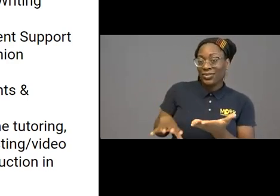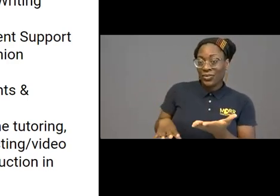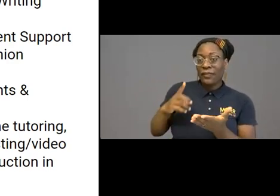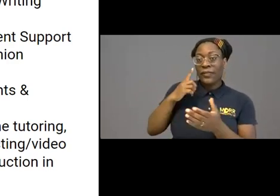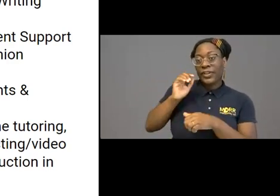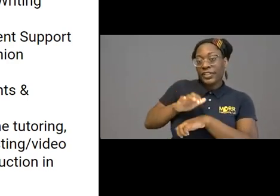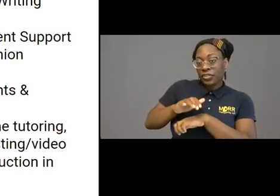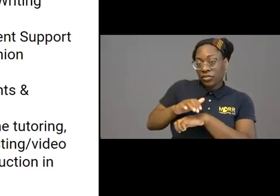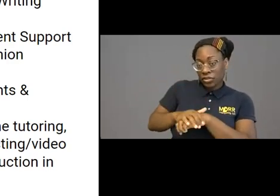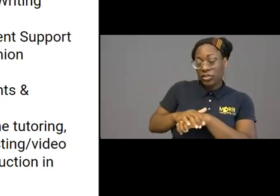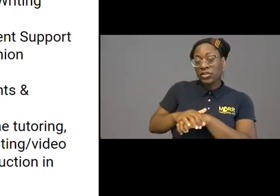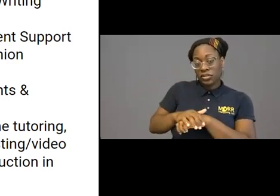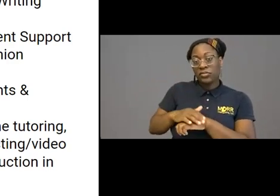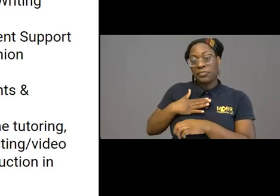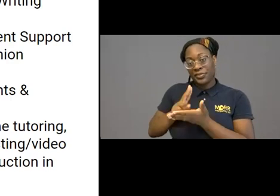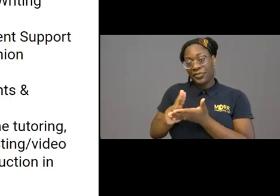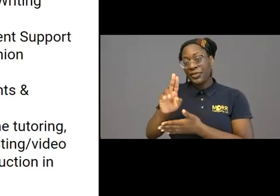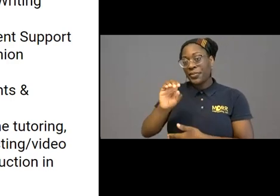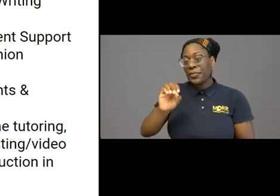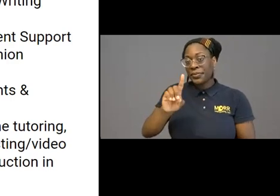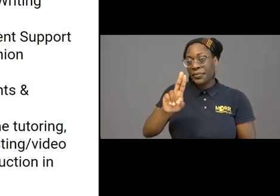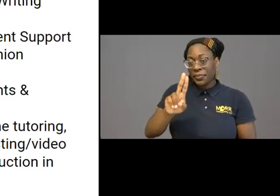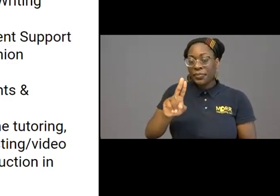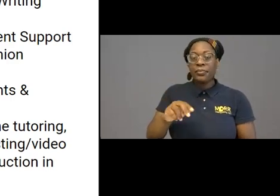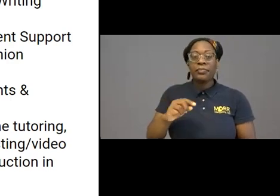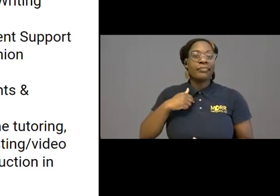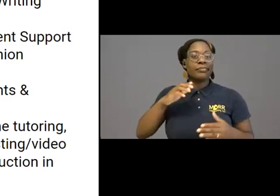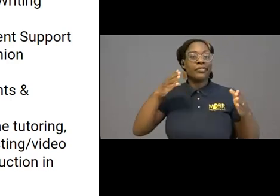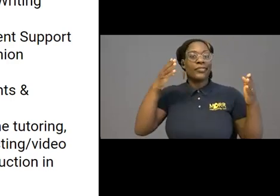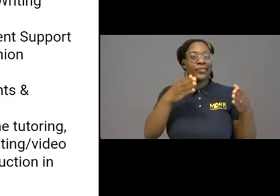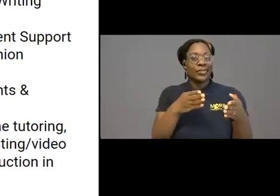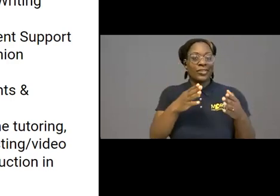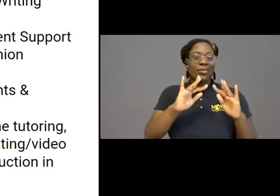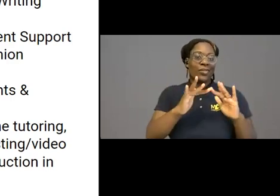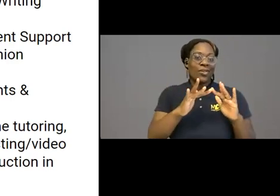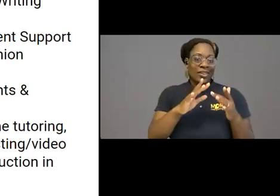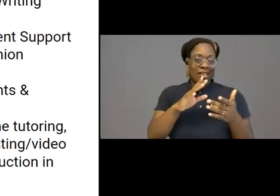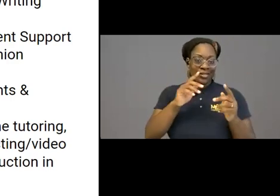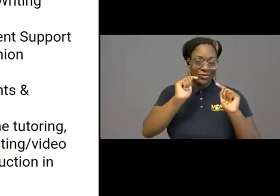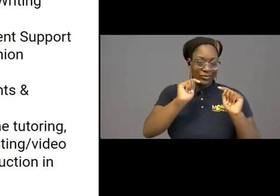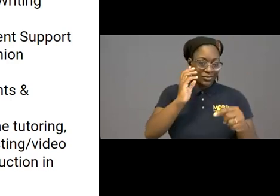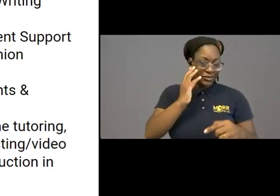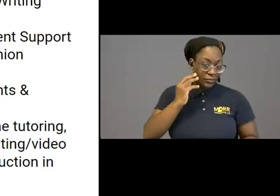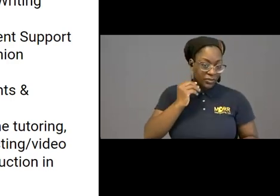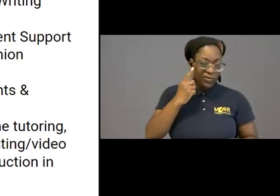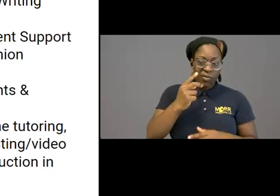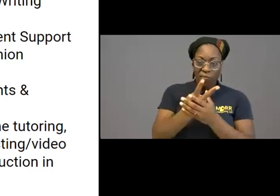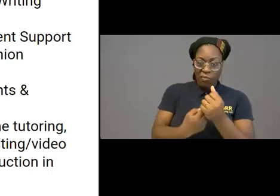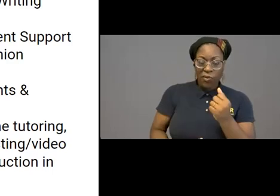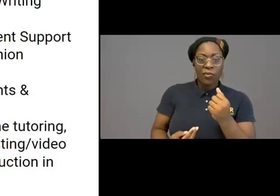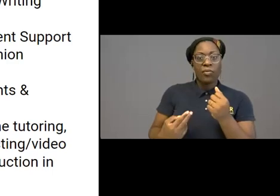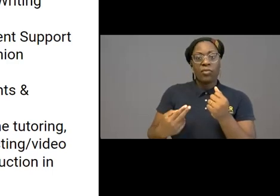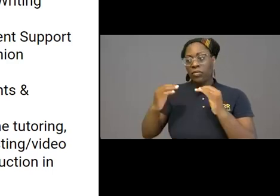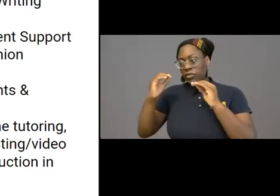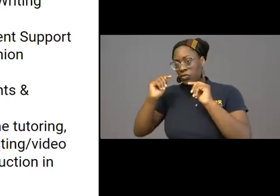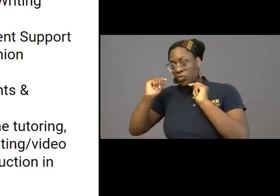to tutoring are the online tutoring experience for both parties, but especially asynchronous screencasting.